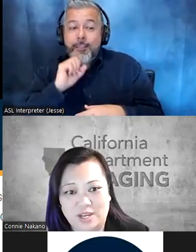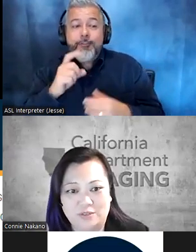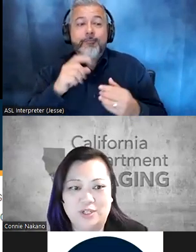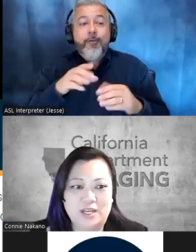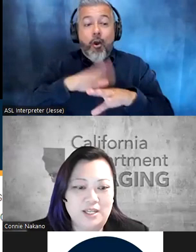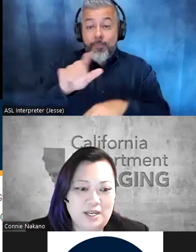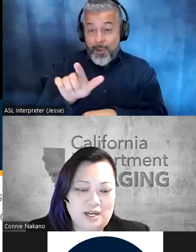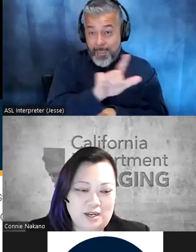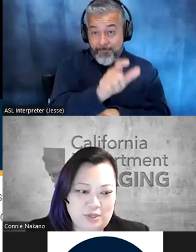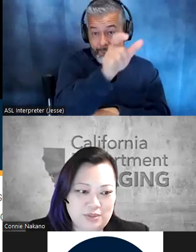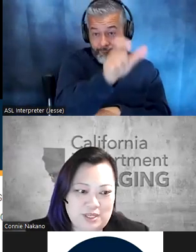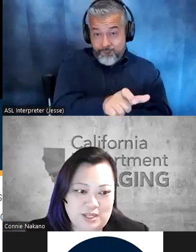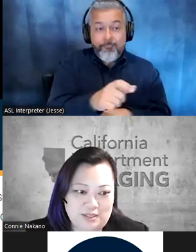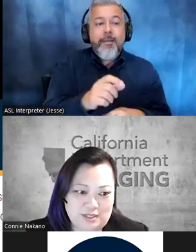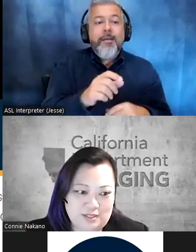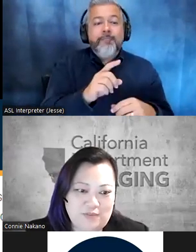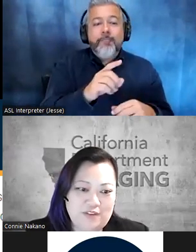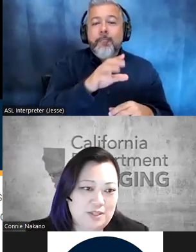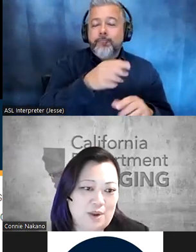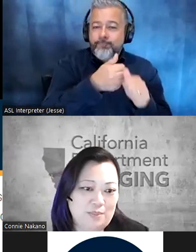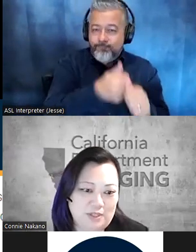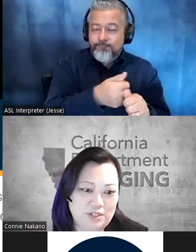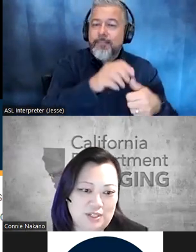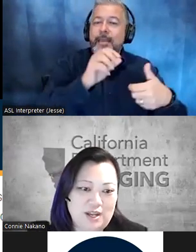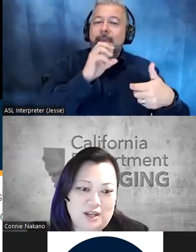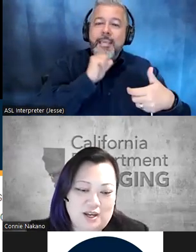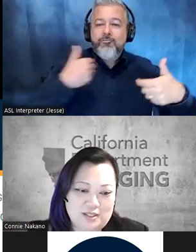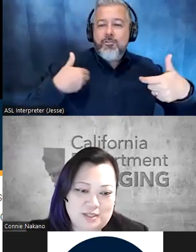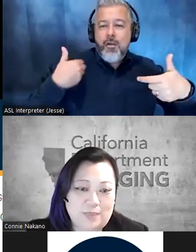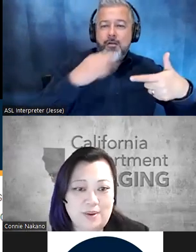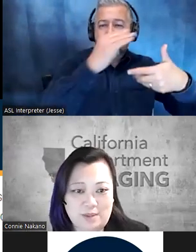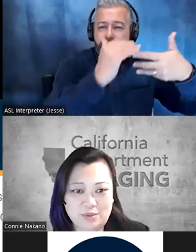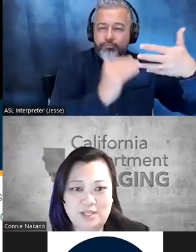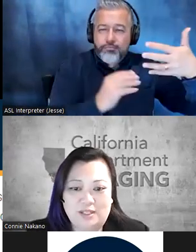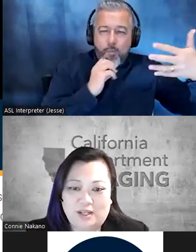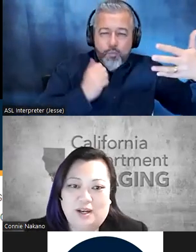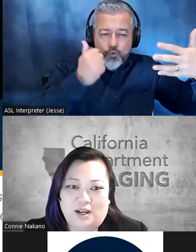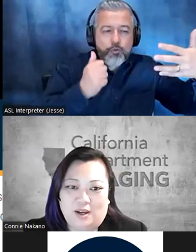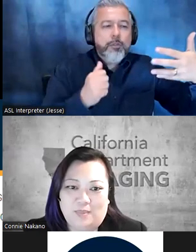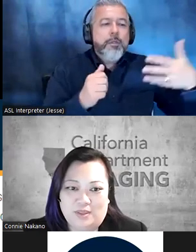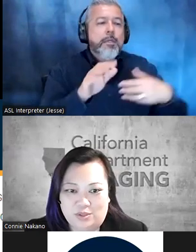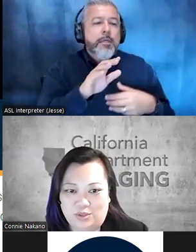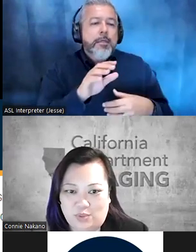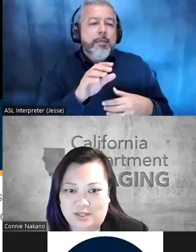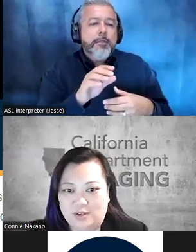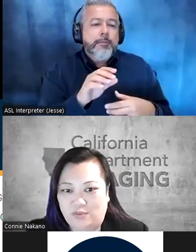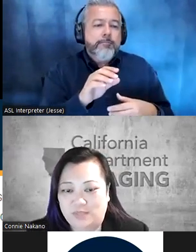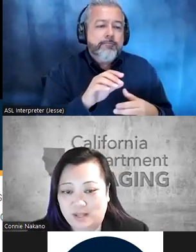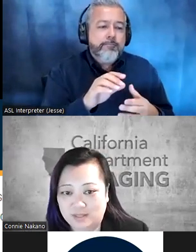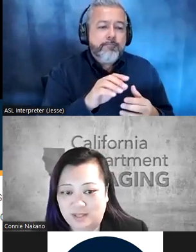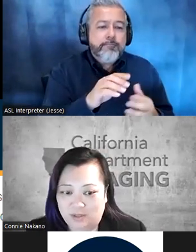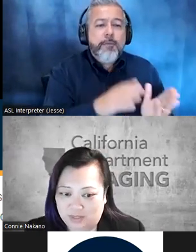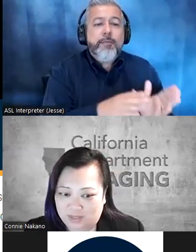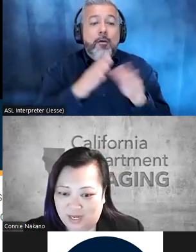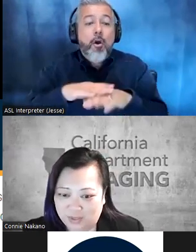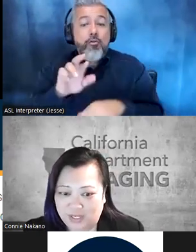age in California. You'll see that the 65 plus population takes up about 9%. And then to the right is confirmed